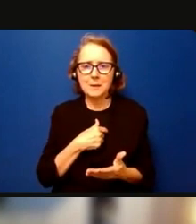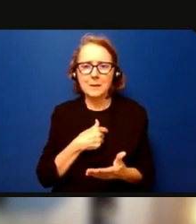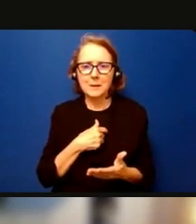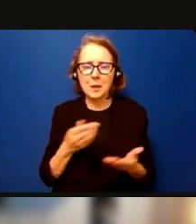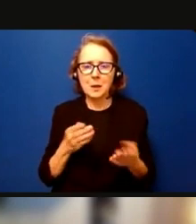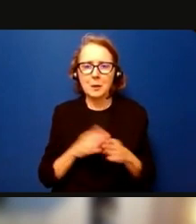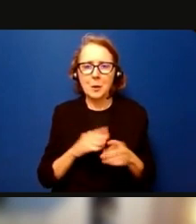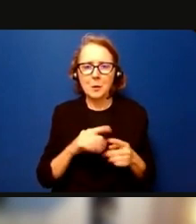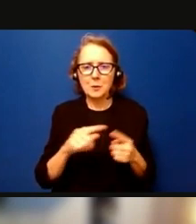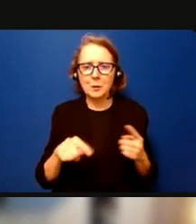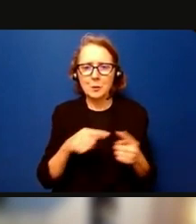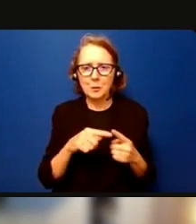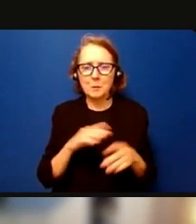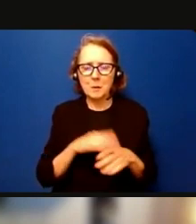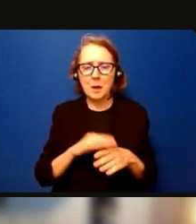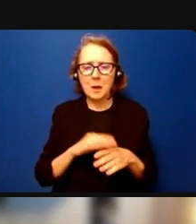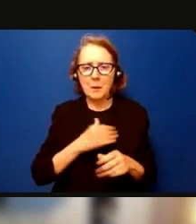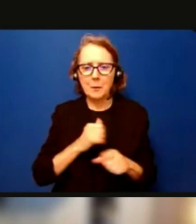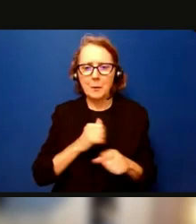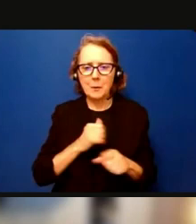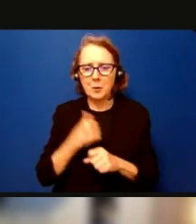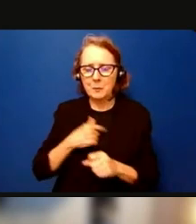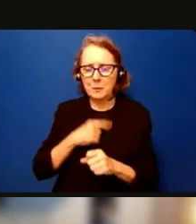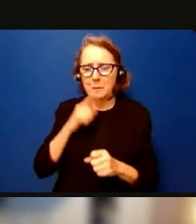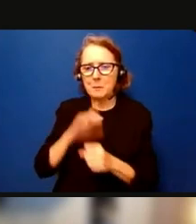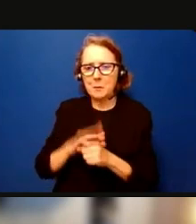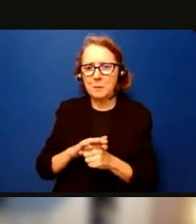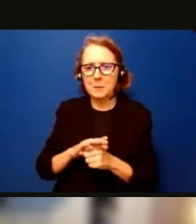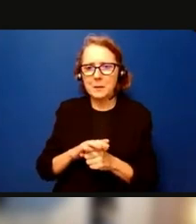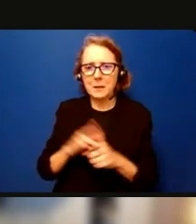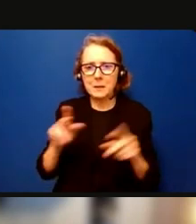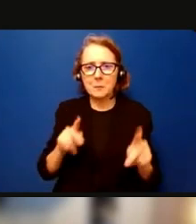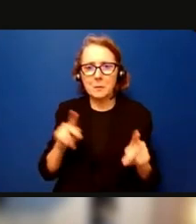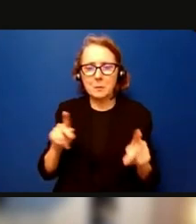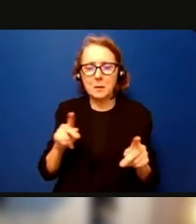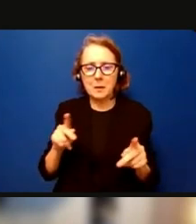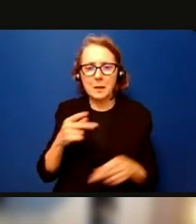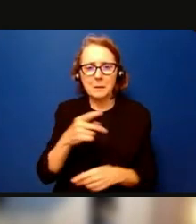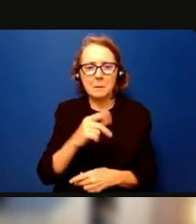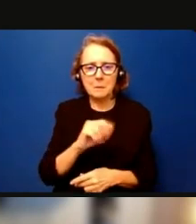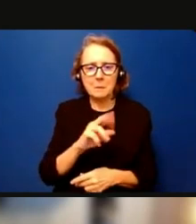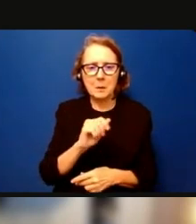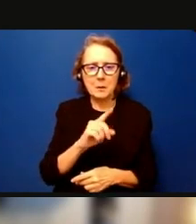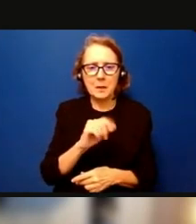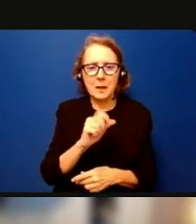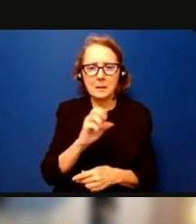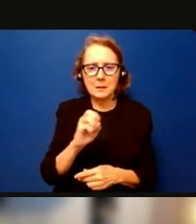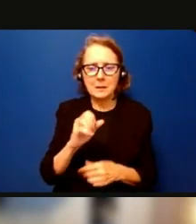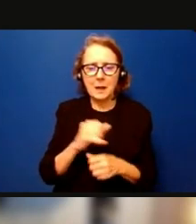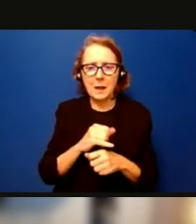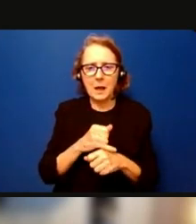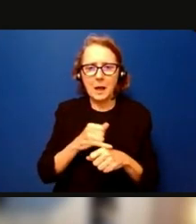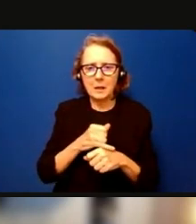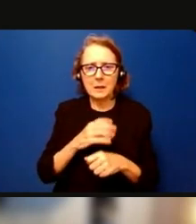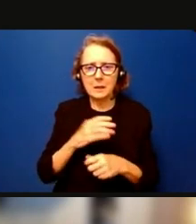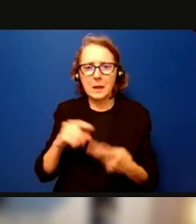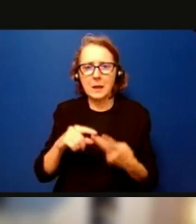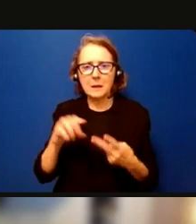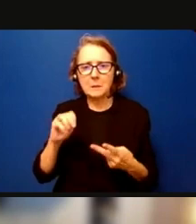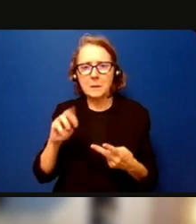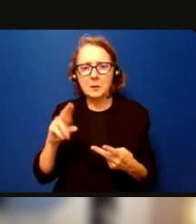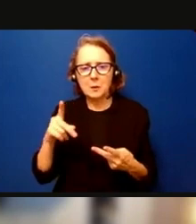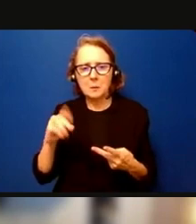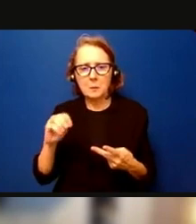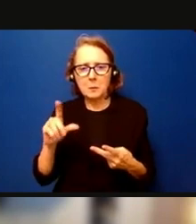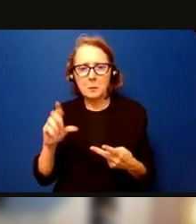close the loop on the work we've been promising the folks, the residents at Paradise Island, and to Mr. Poole. And I'm really happy to